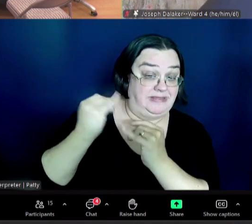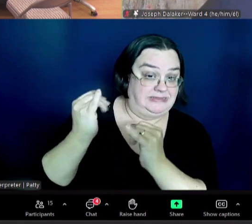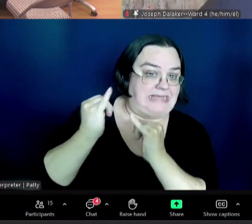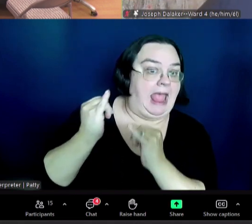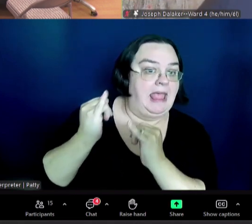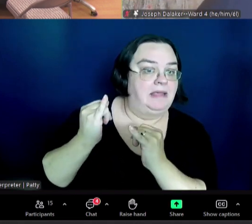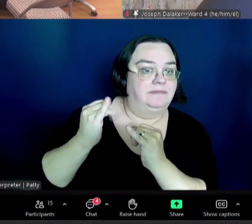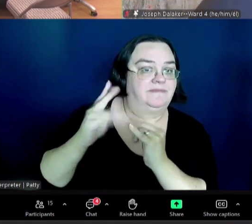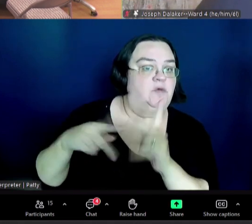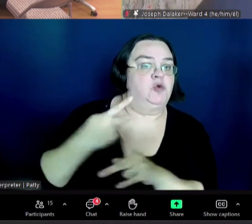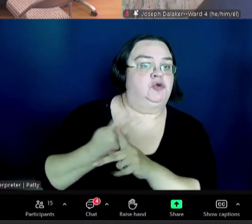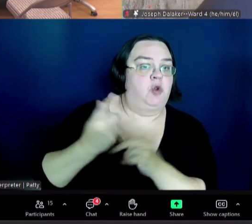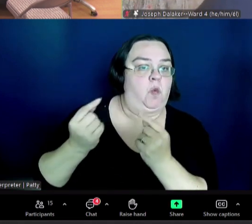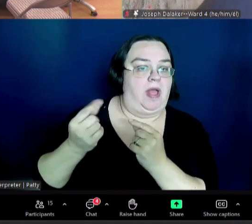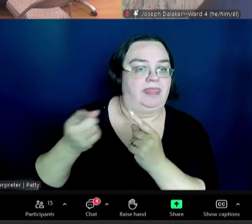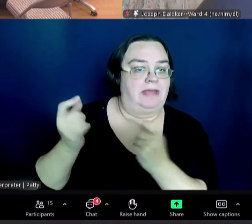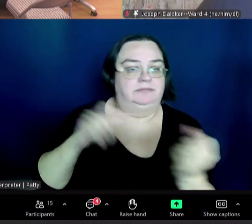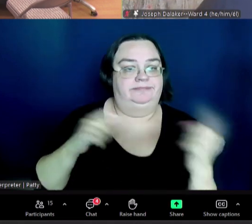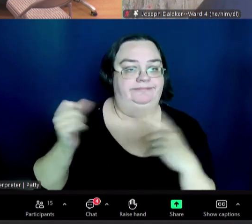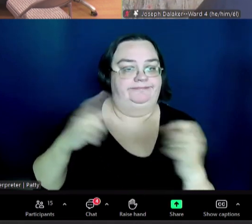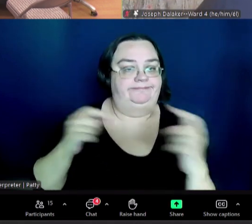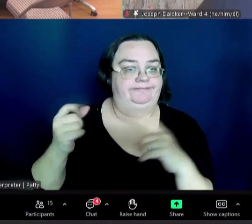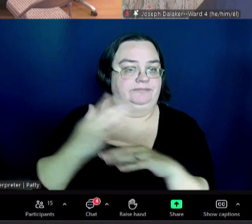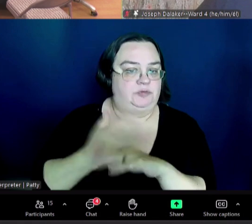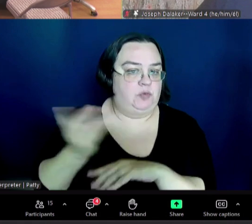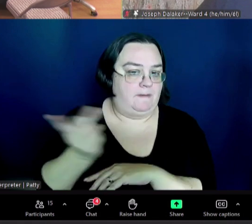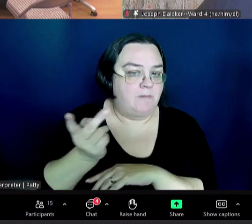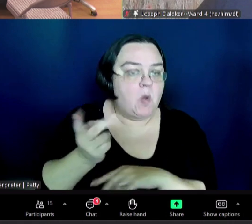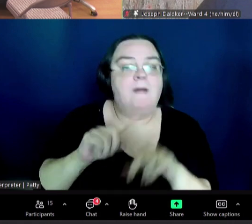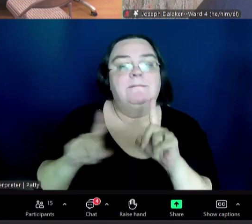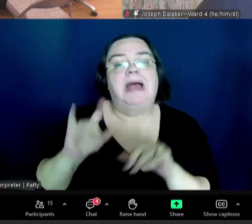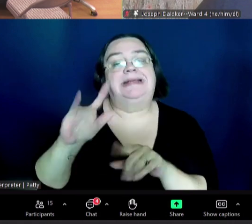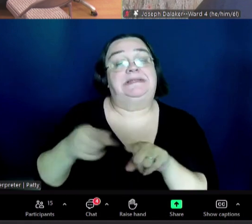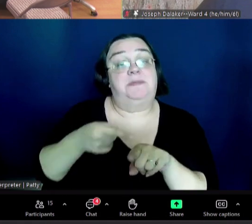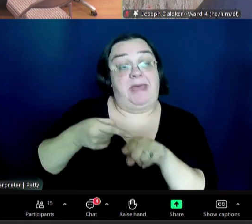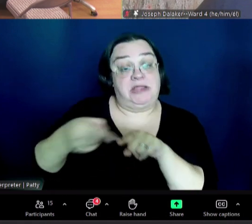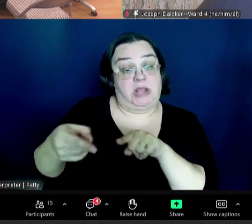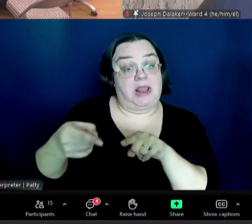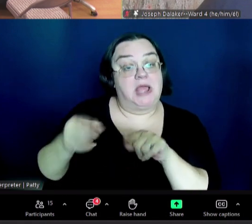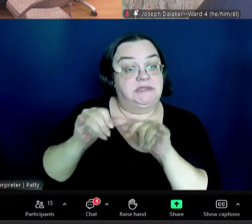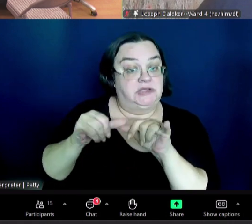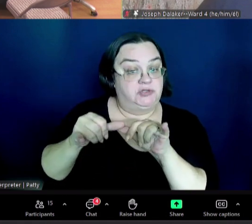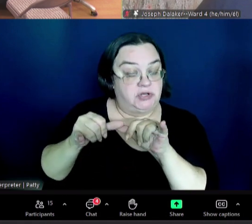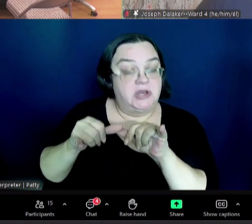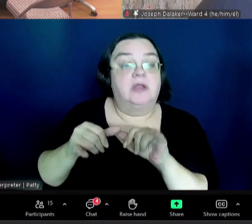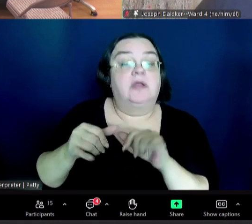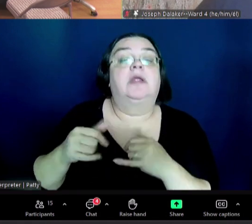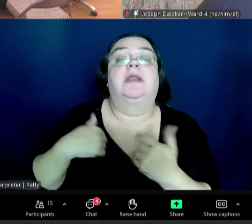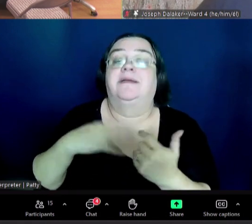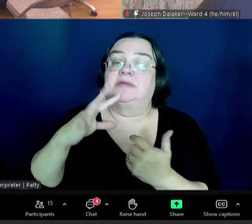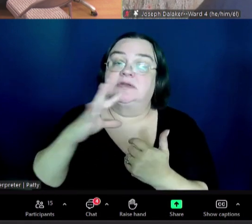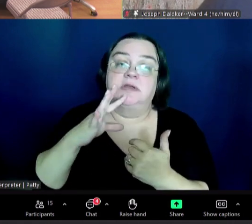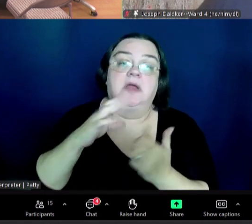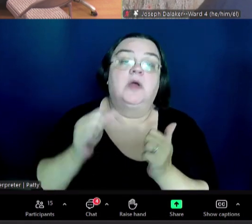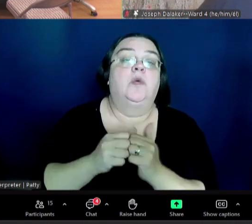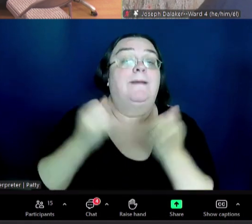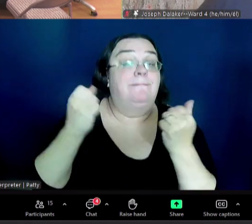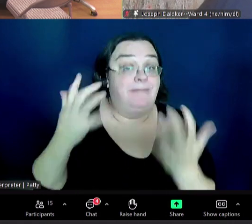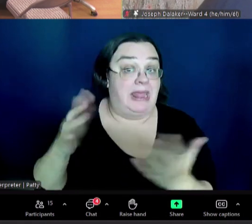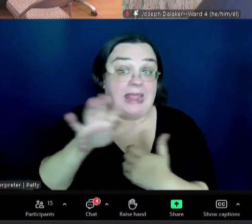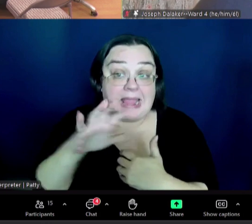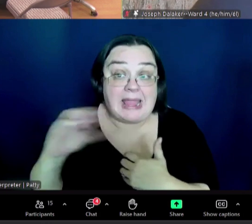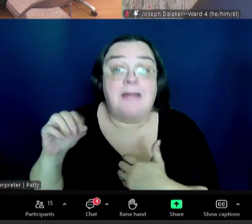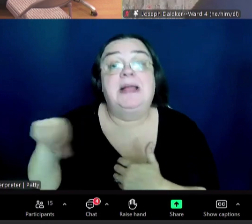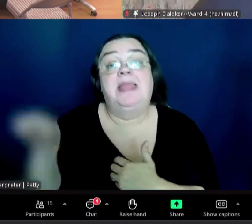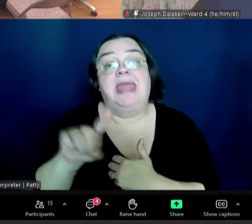have been going back and forth between the parties. But Specialized Engineering look, I've talked to a lot of companies, and they've